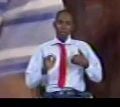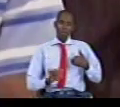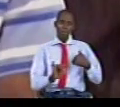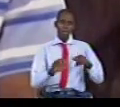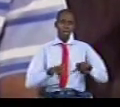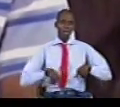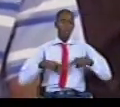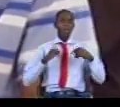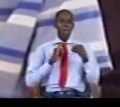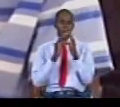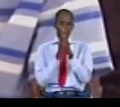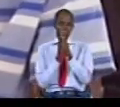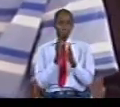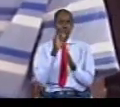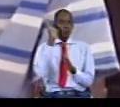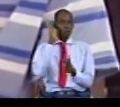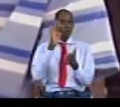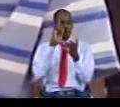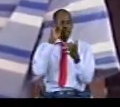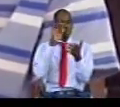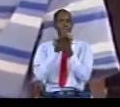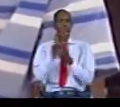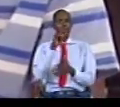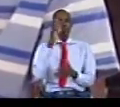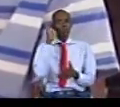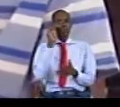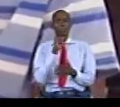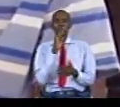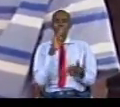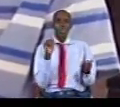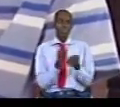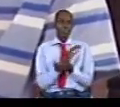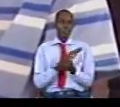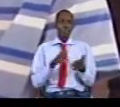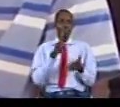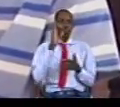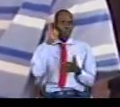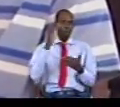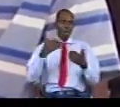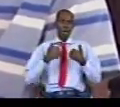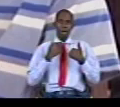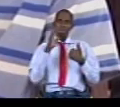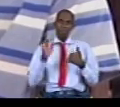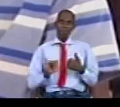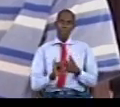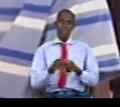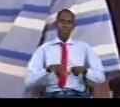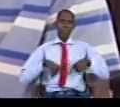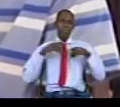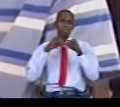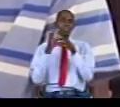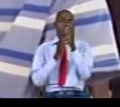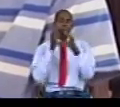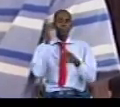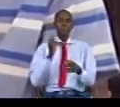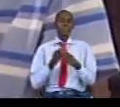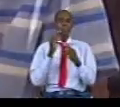believe and you will not perish, and you have everlasting life in Jesus' name.